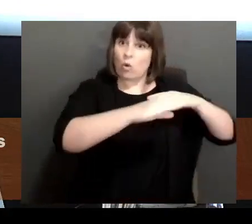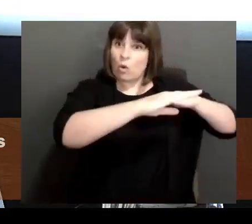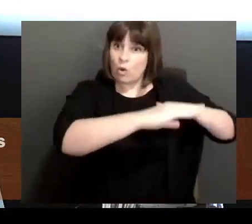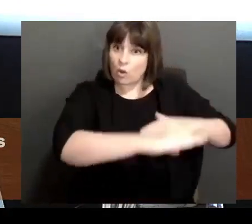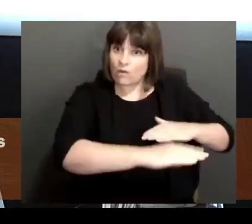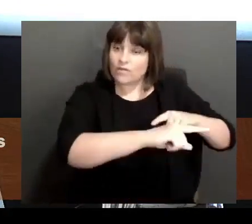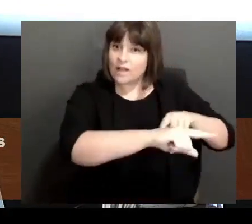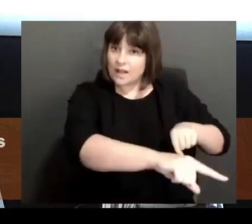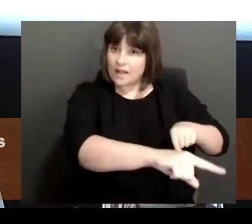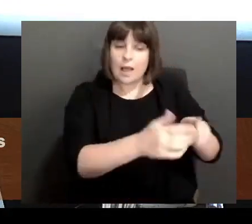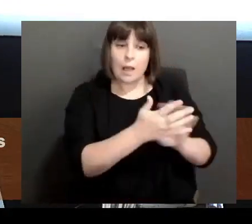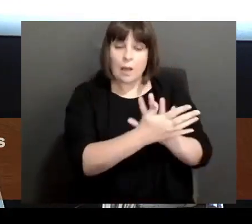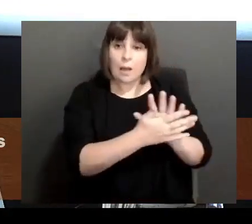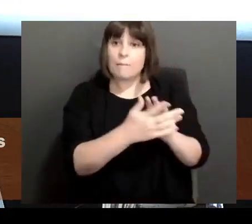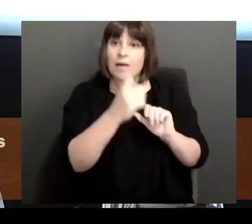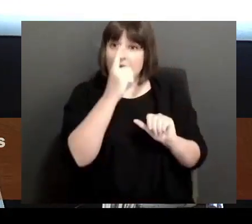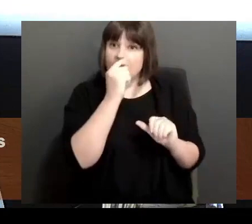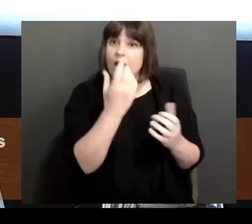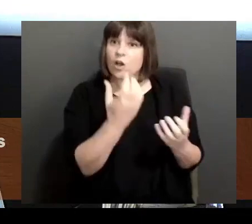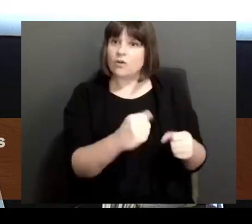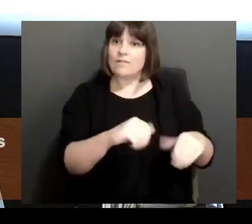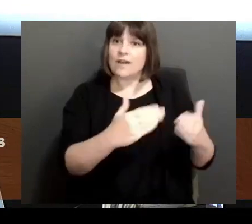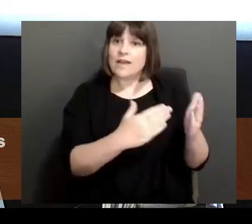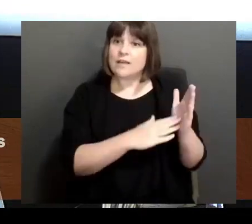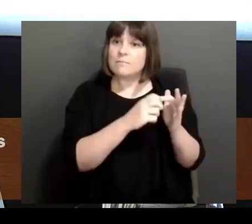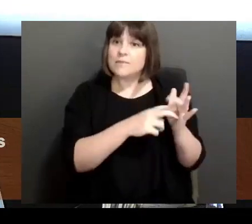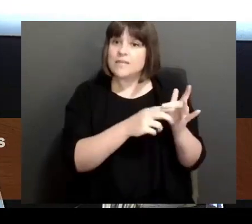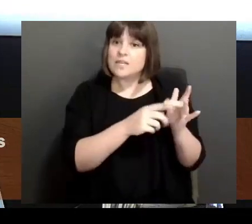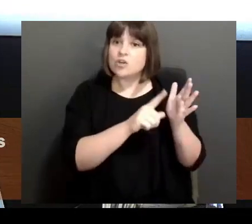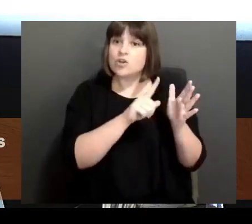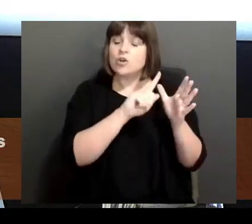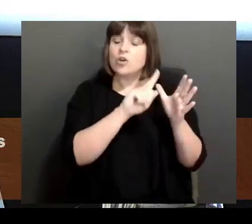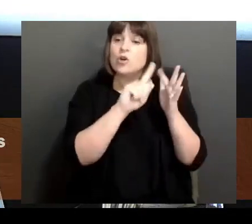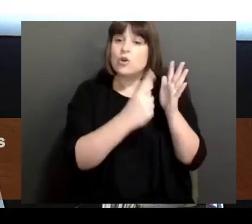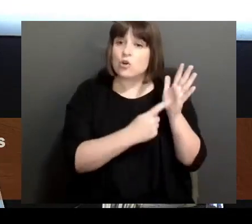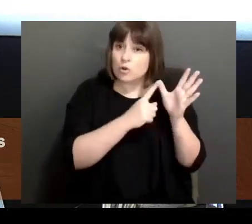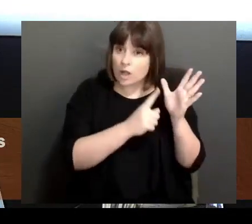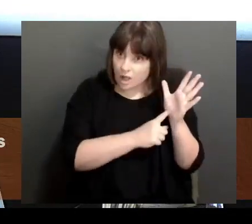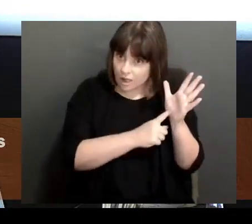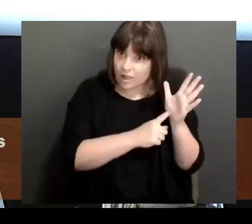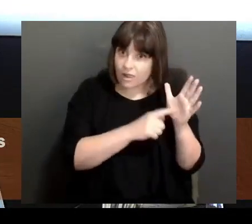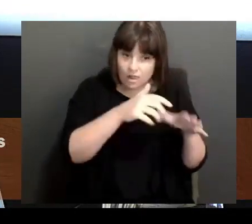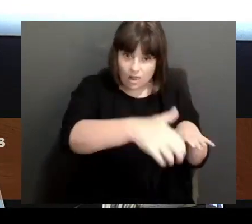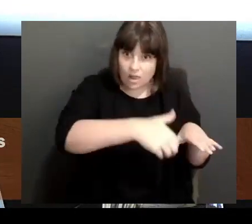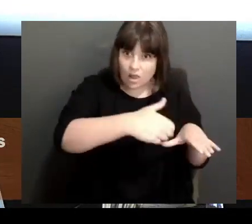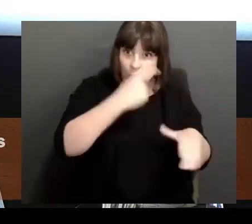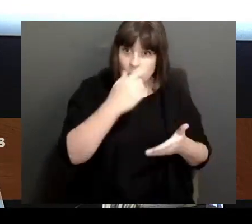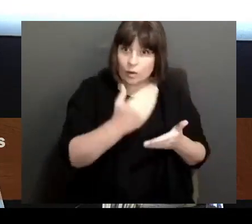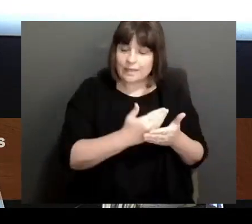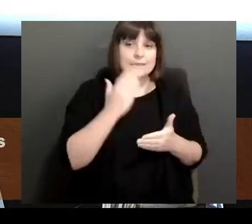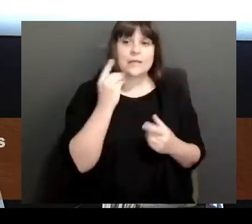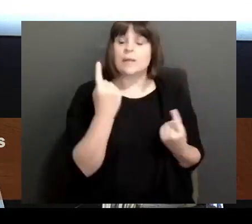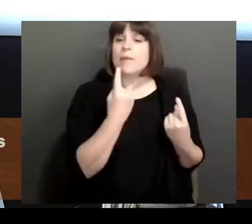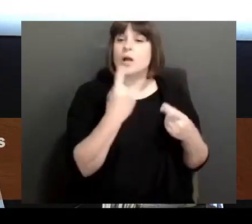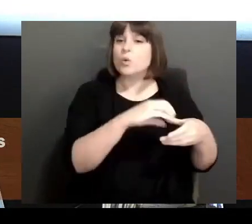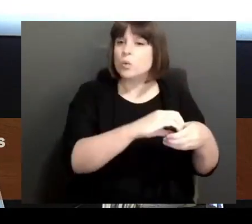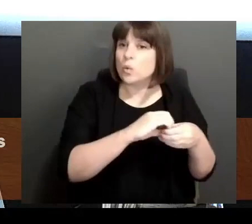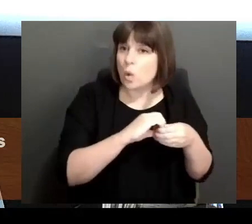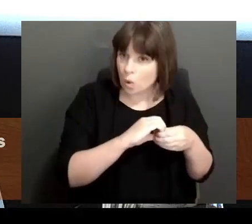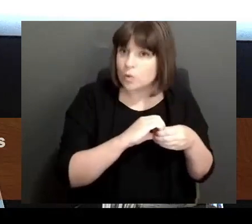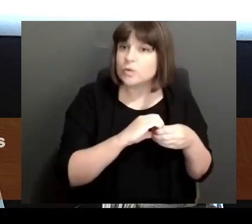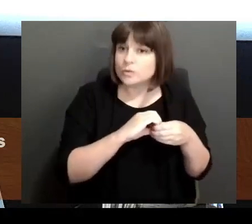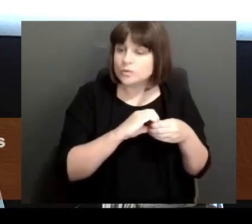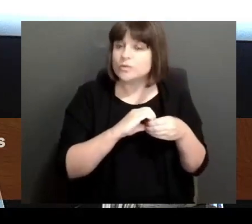minerals in or under the land, irrespective of ownership of the land, increasing and strengthening the Victorian